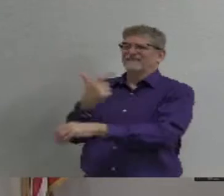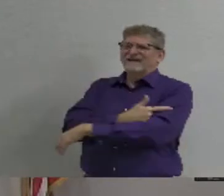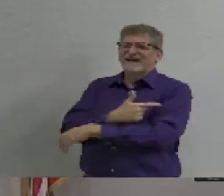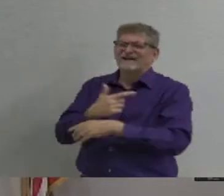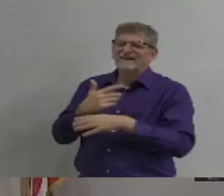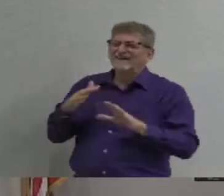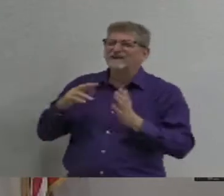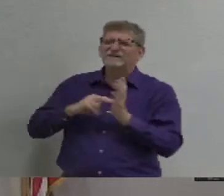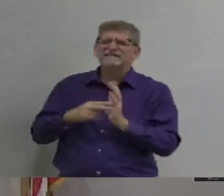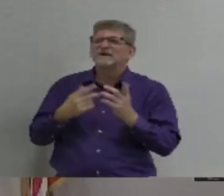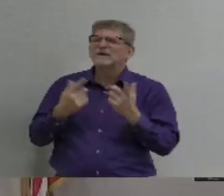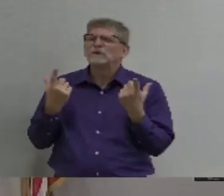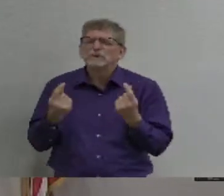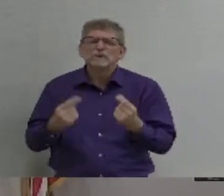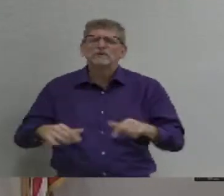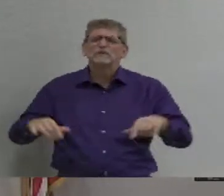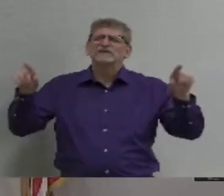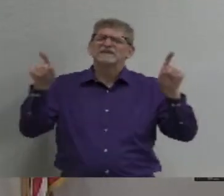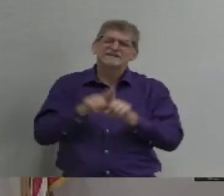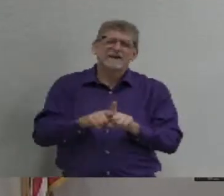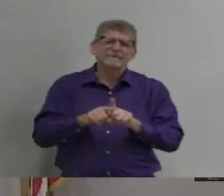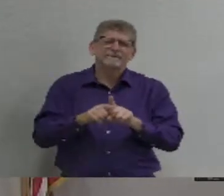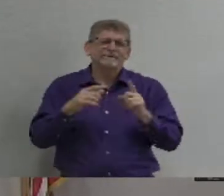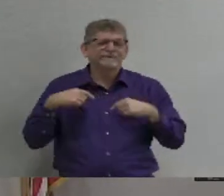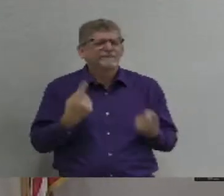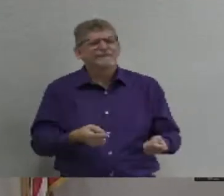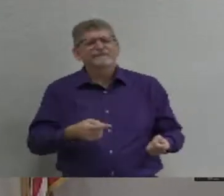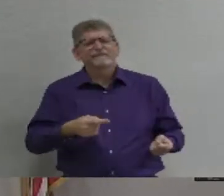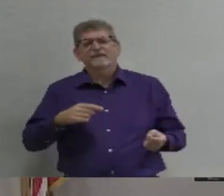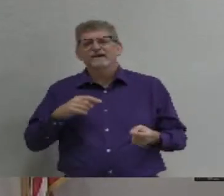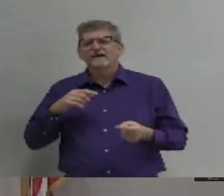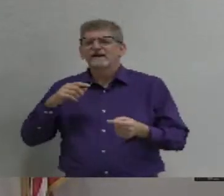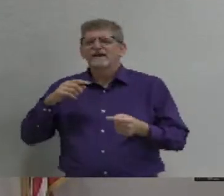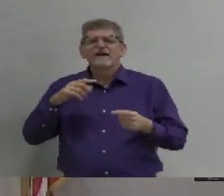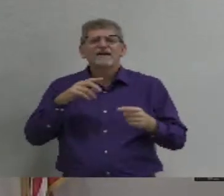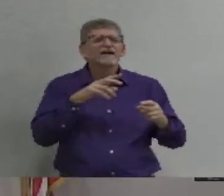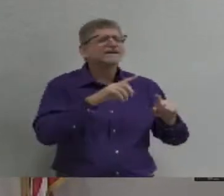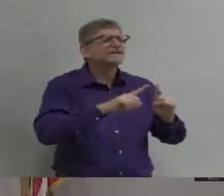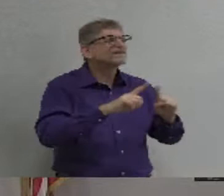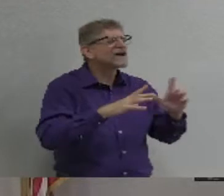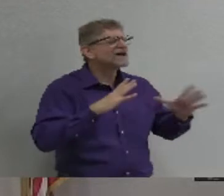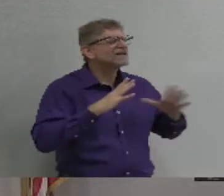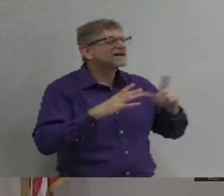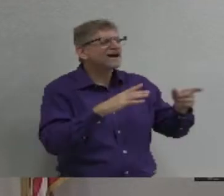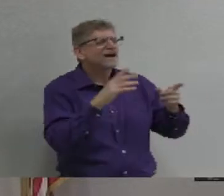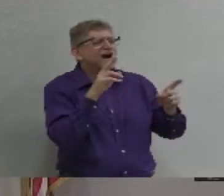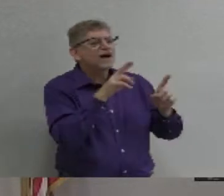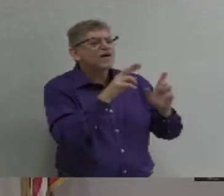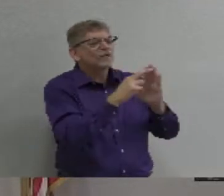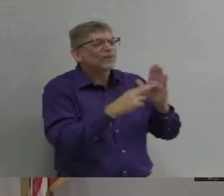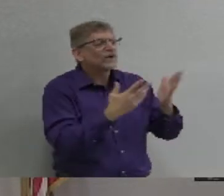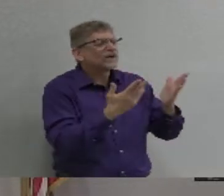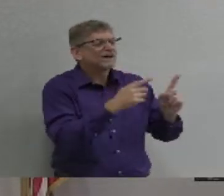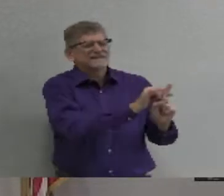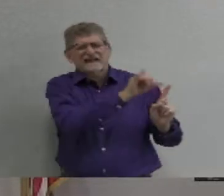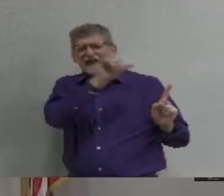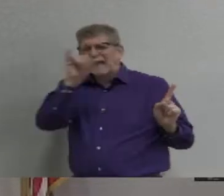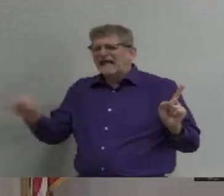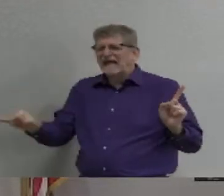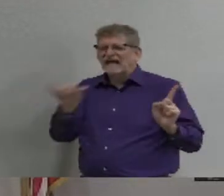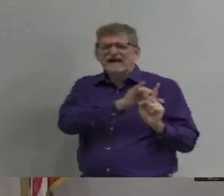same recommendations that applied for other holidays like Thanksgiving and Christmas are going to also apply for Easter. We just need to be